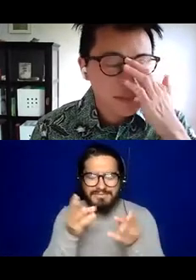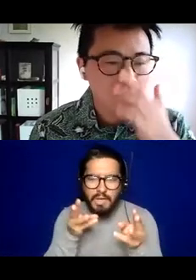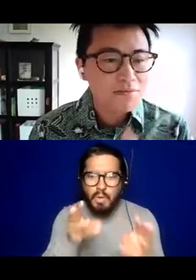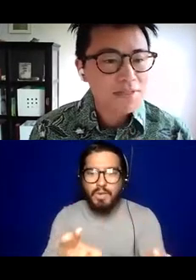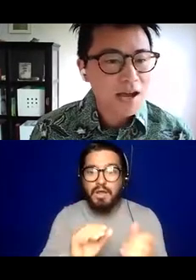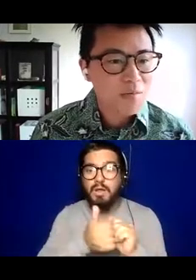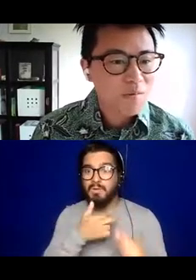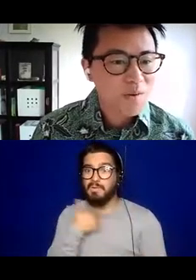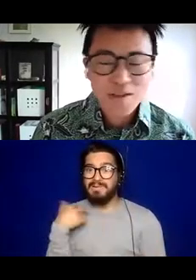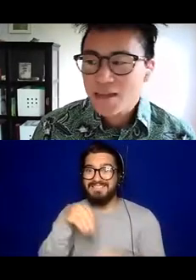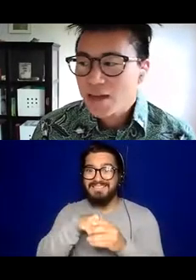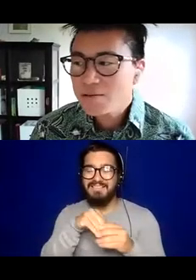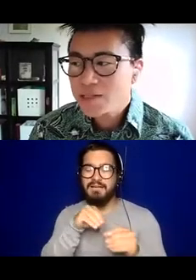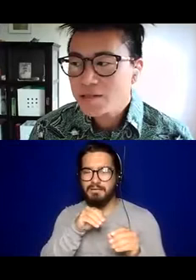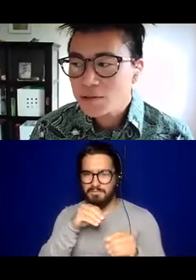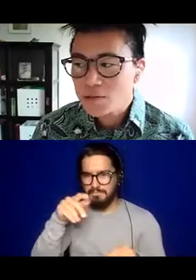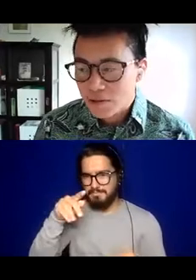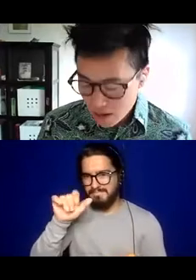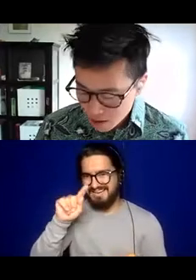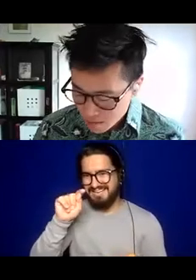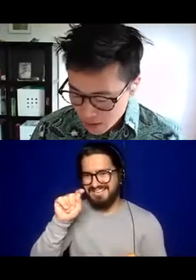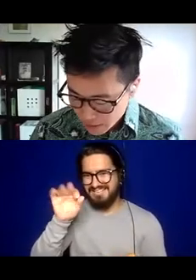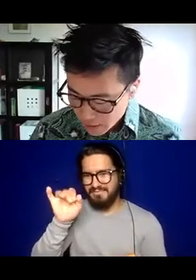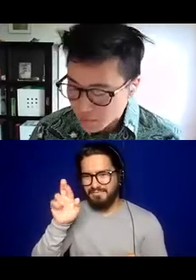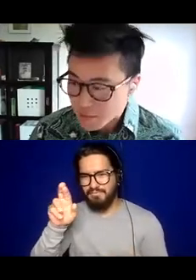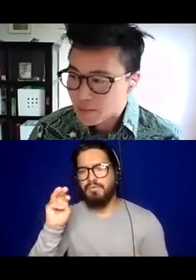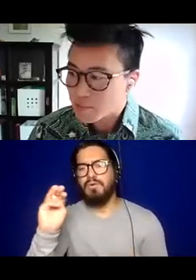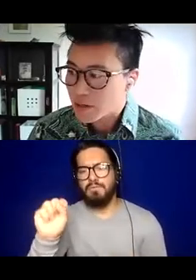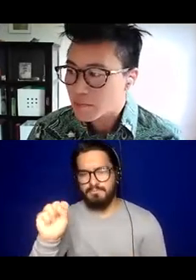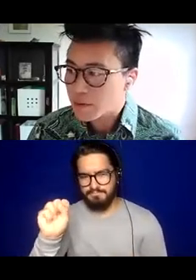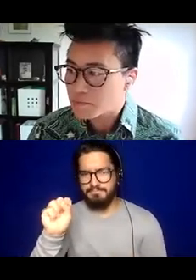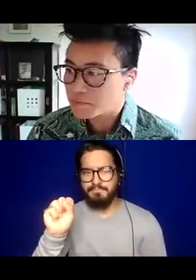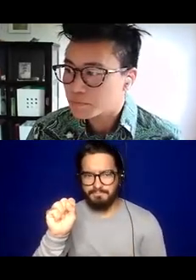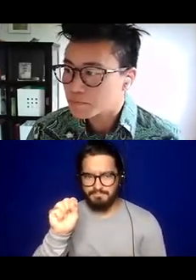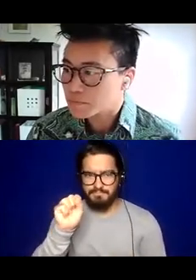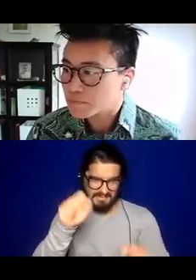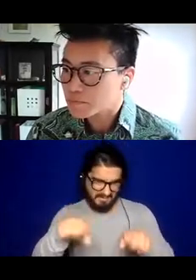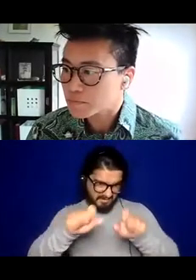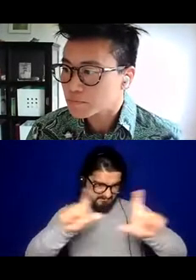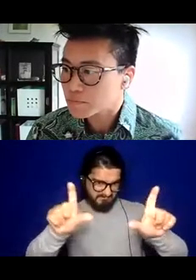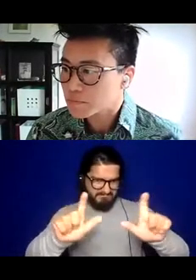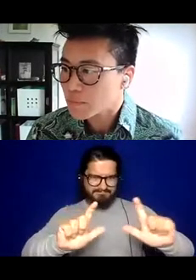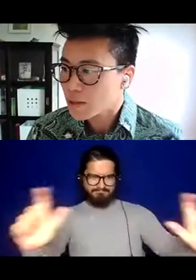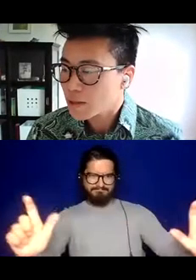platforms themselves. And those include, I can make this bigger, but